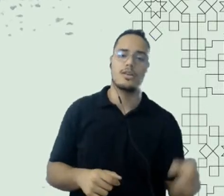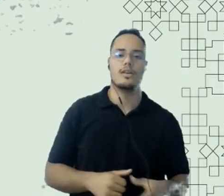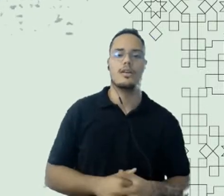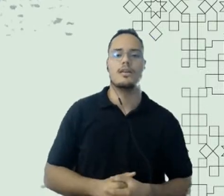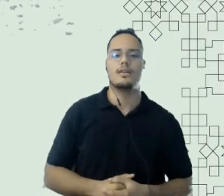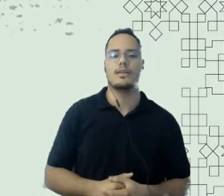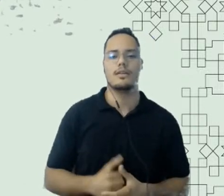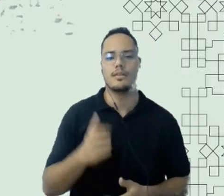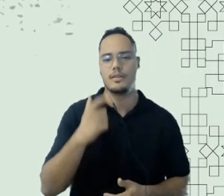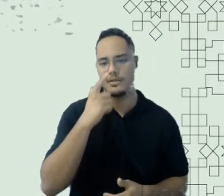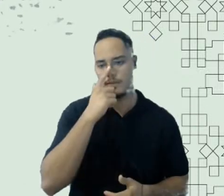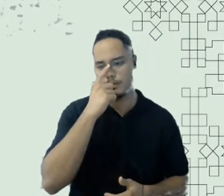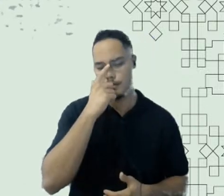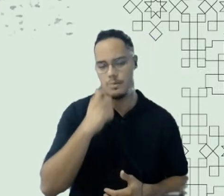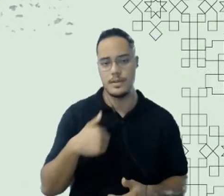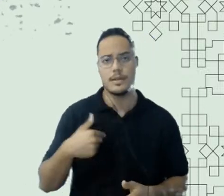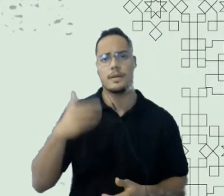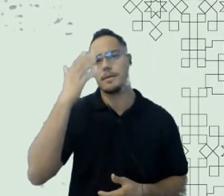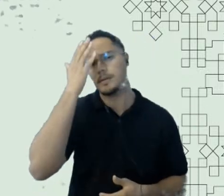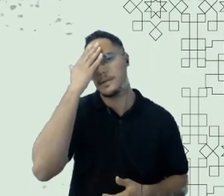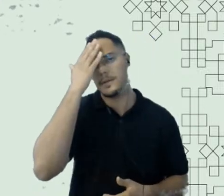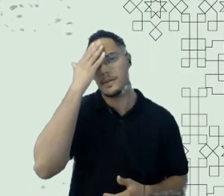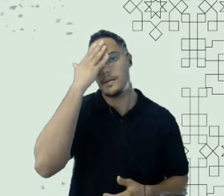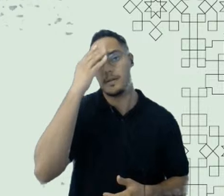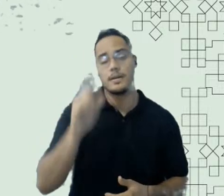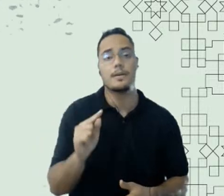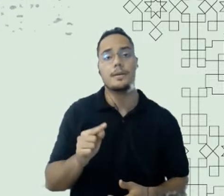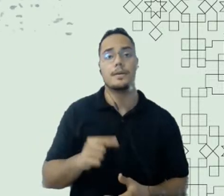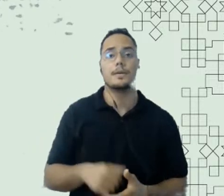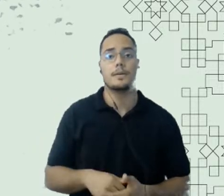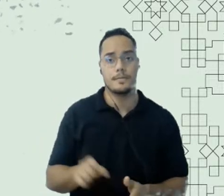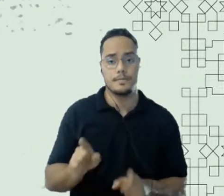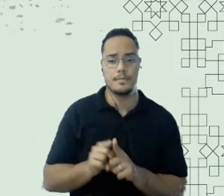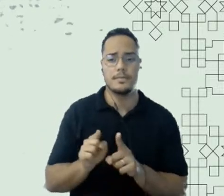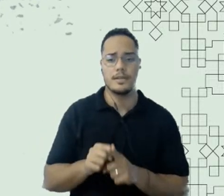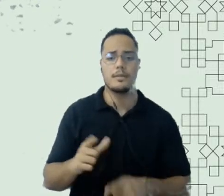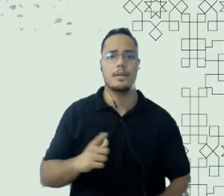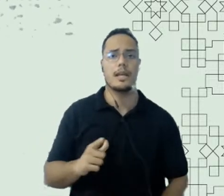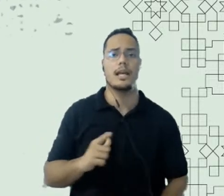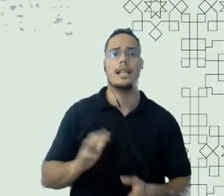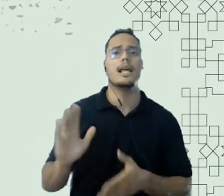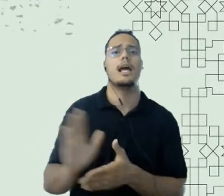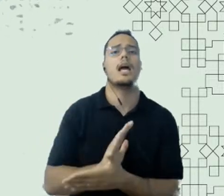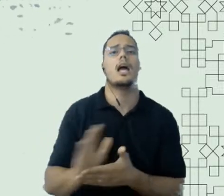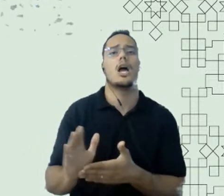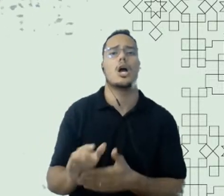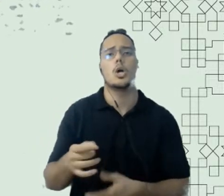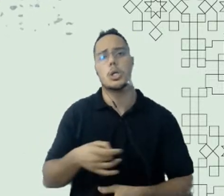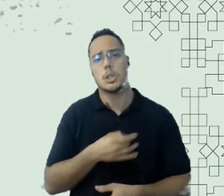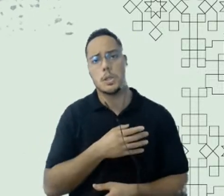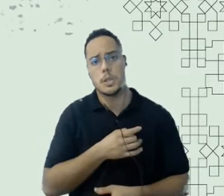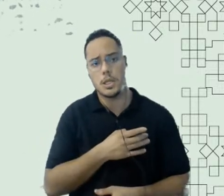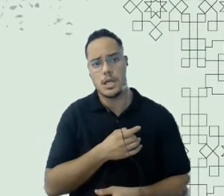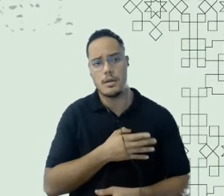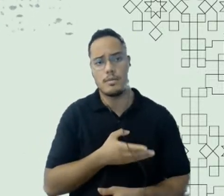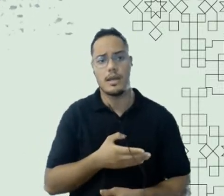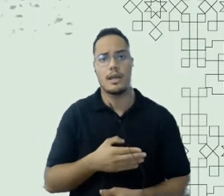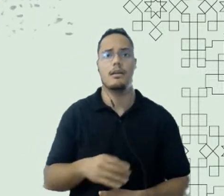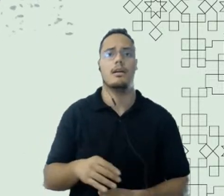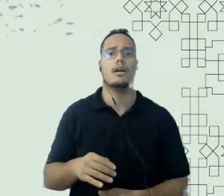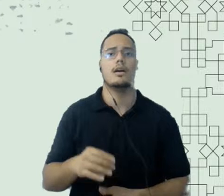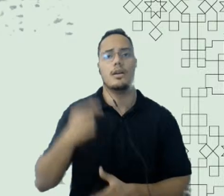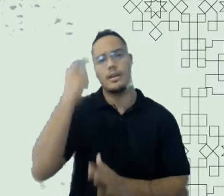fears also about generative AI. So it's a complex situation and we don't know everything that happened. But I think this